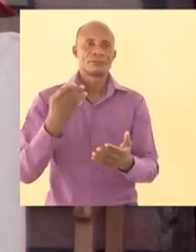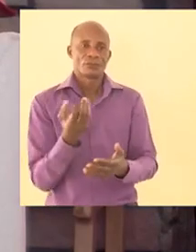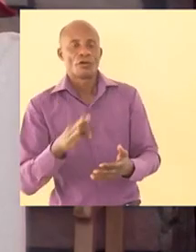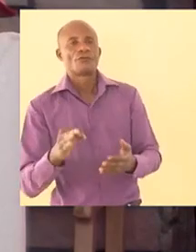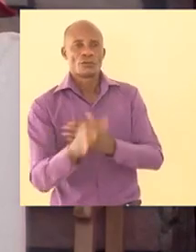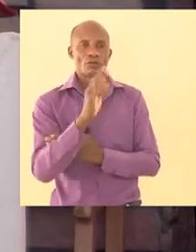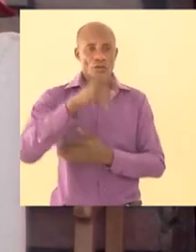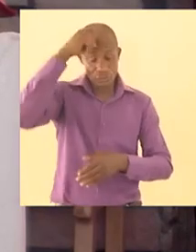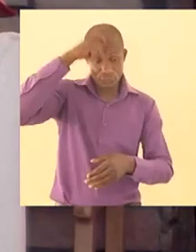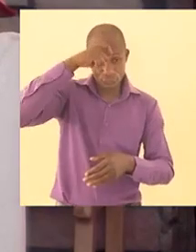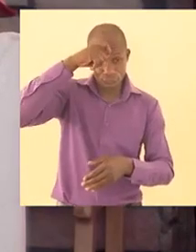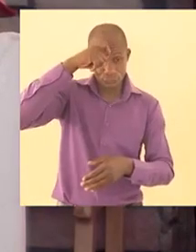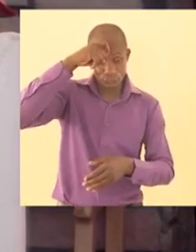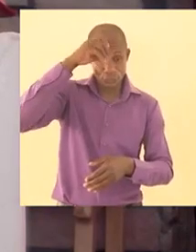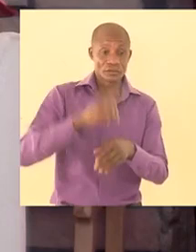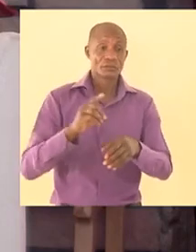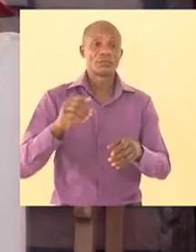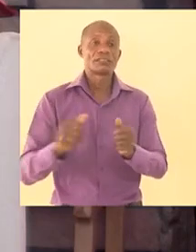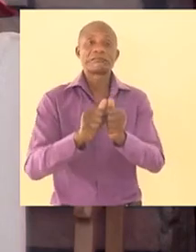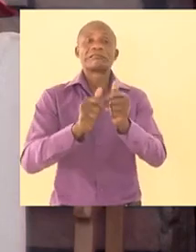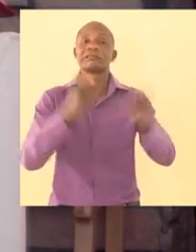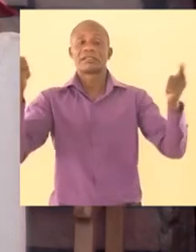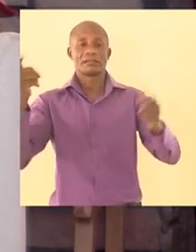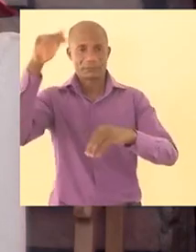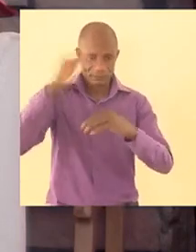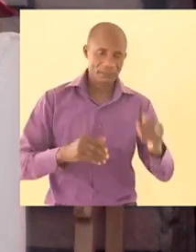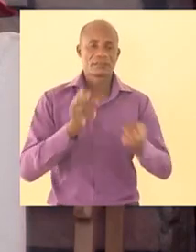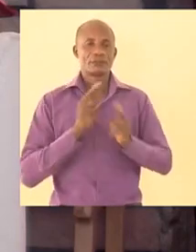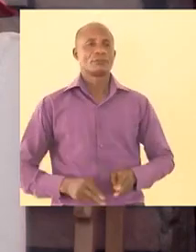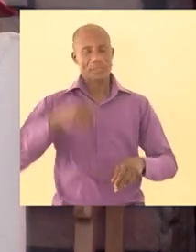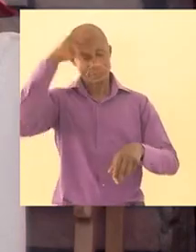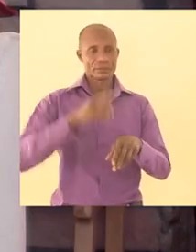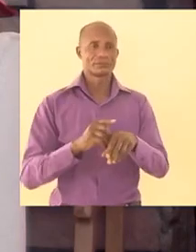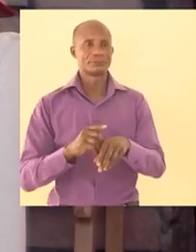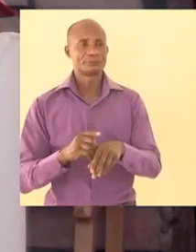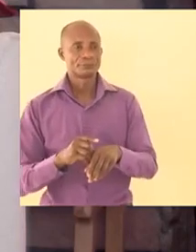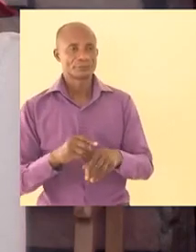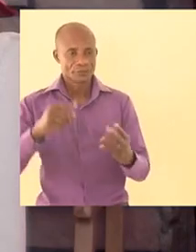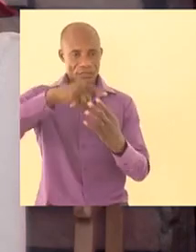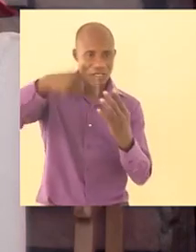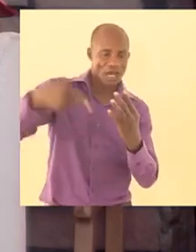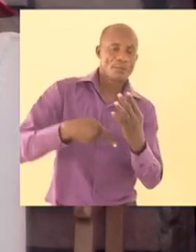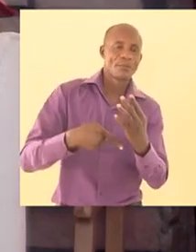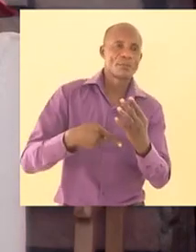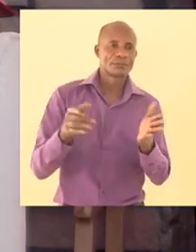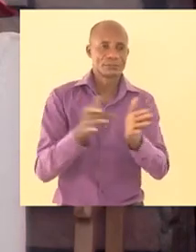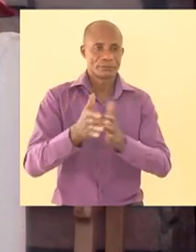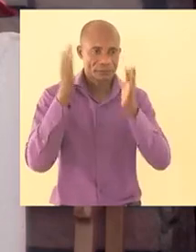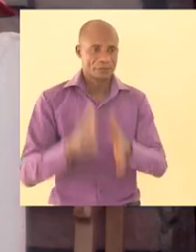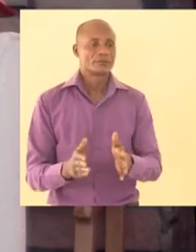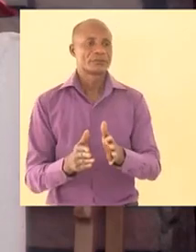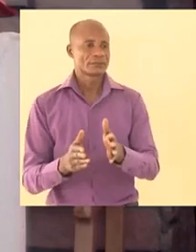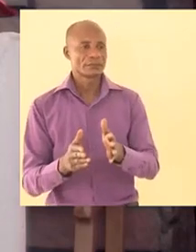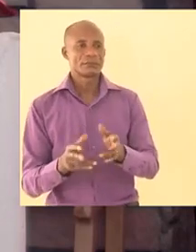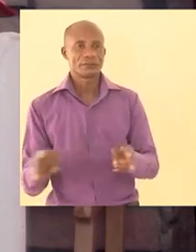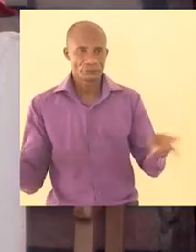strength, by being modest. So among critical Christian virtues are frugality